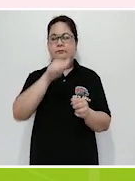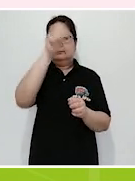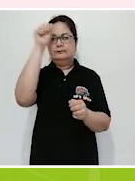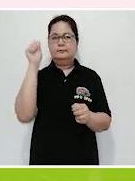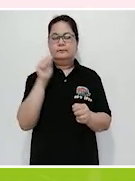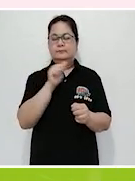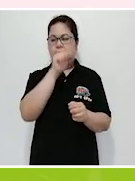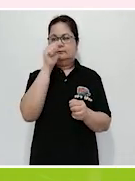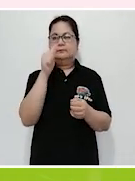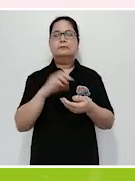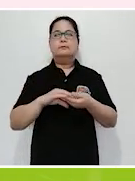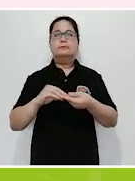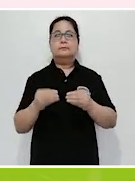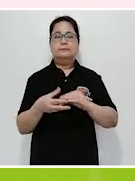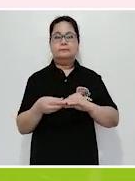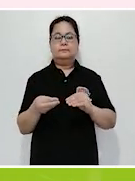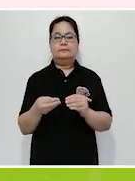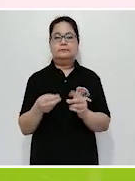Asian context.